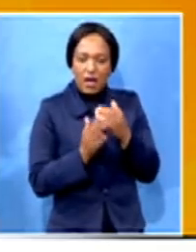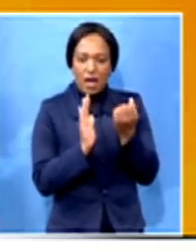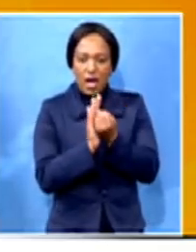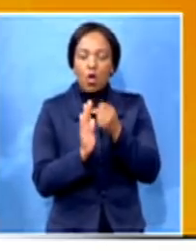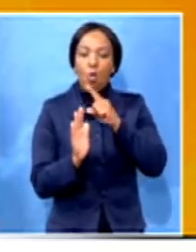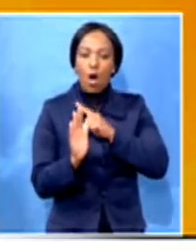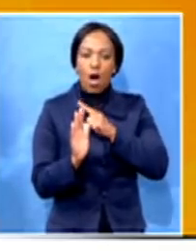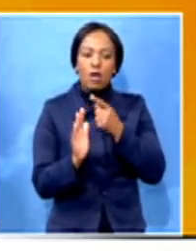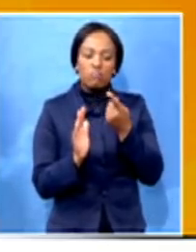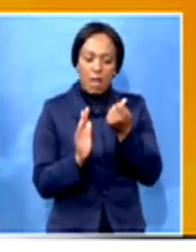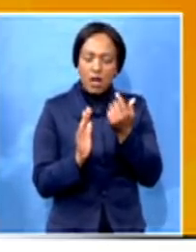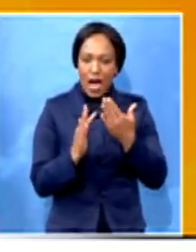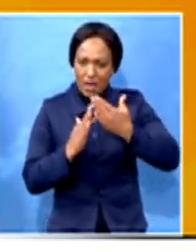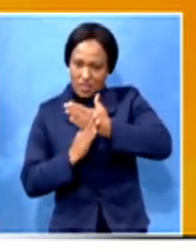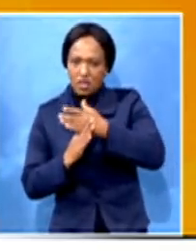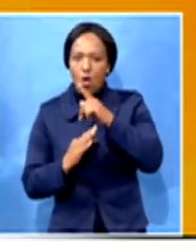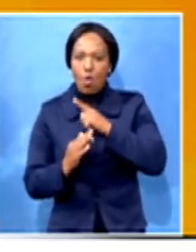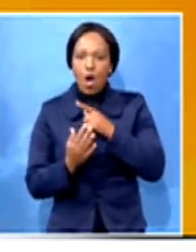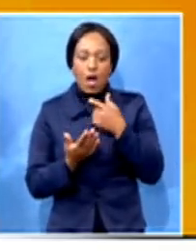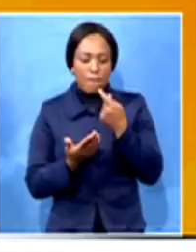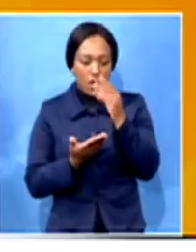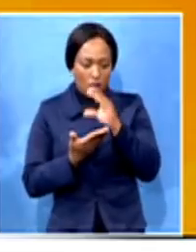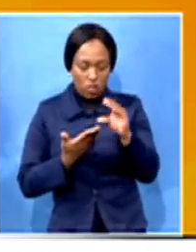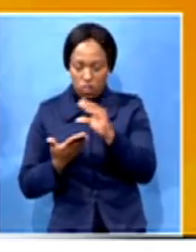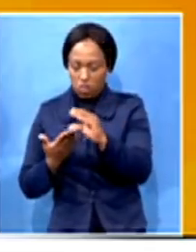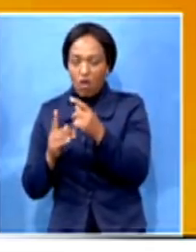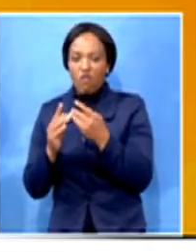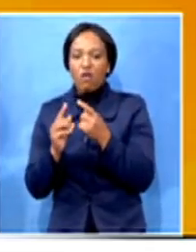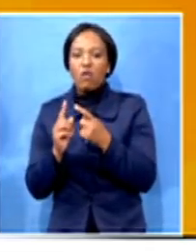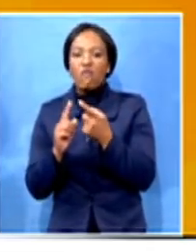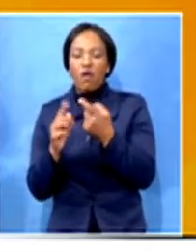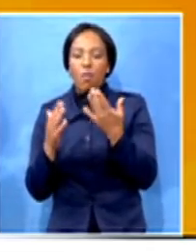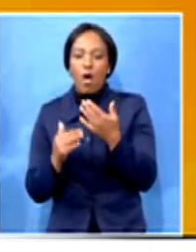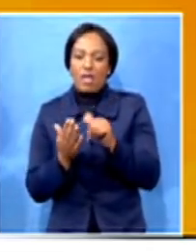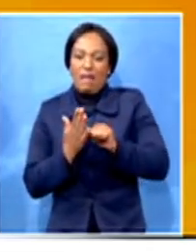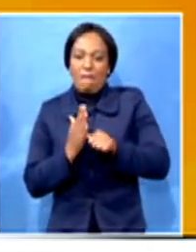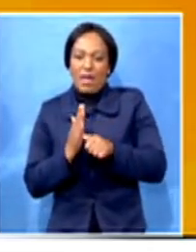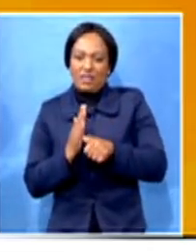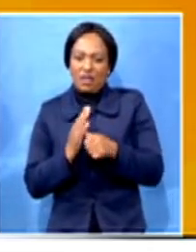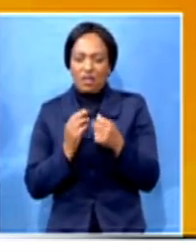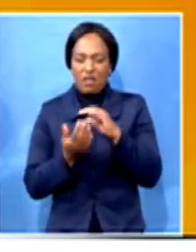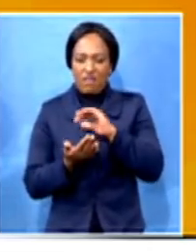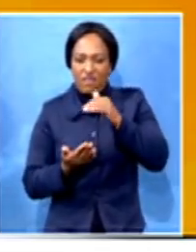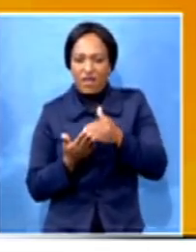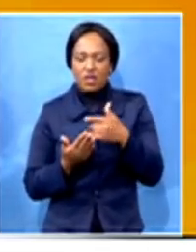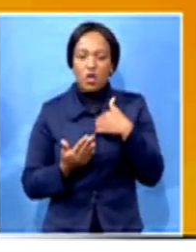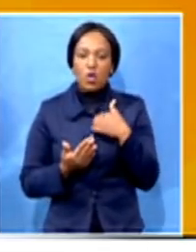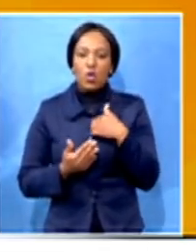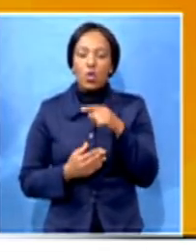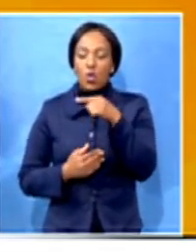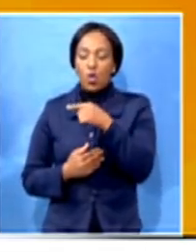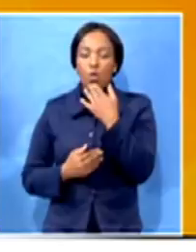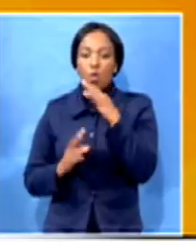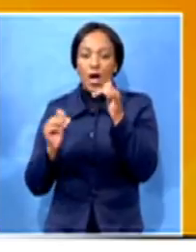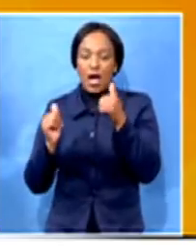money to finance these economic growth proposals. Khaya Sithole is an analyst and chartered accountant who joins us